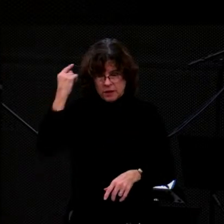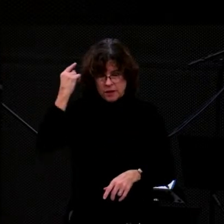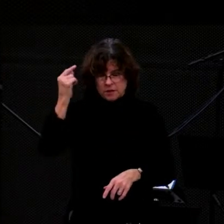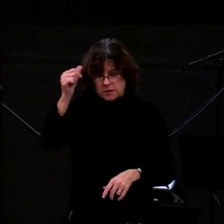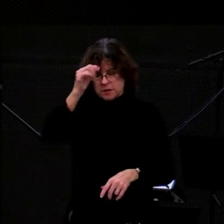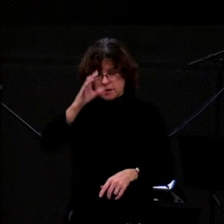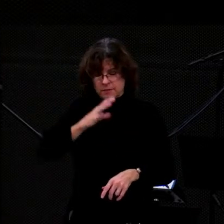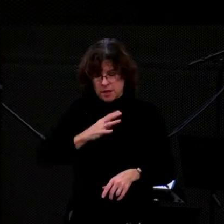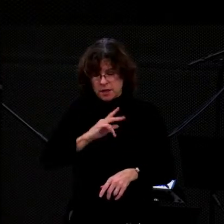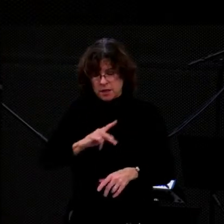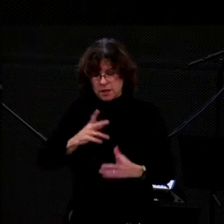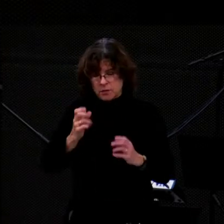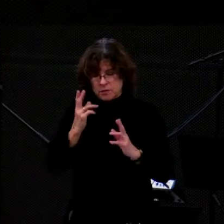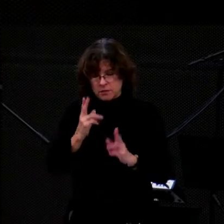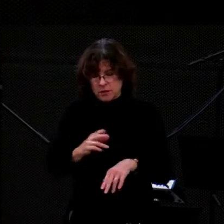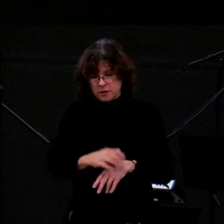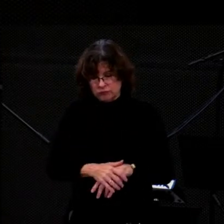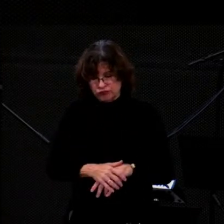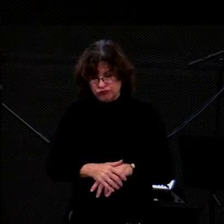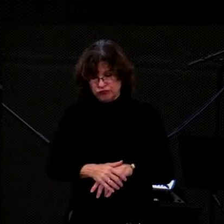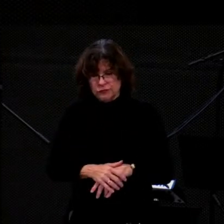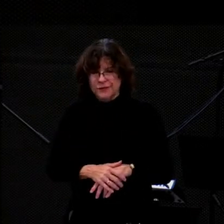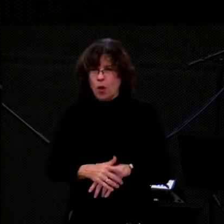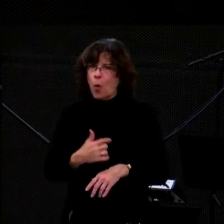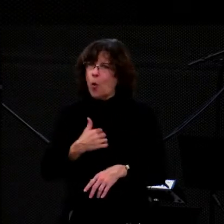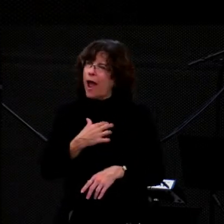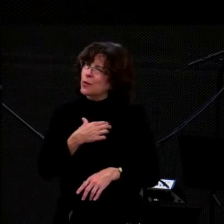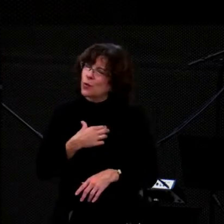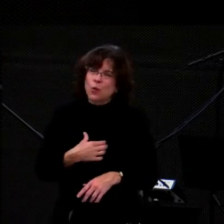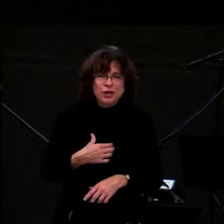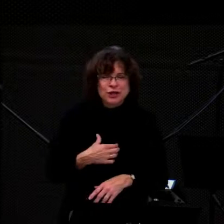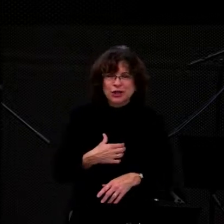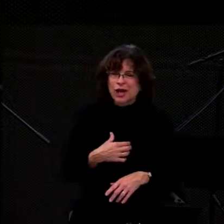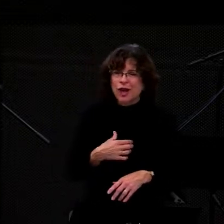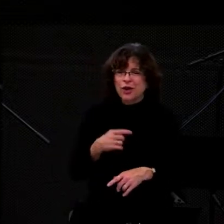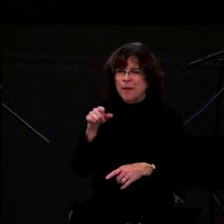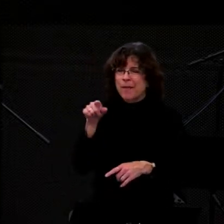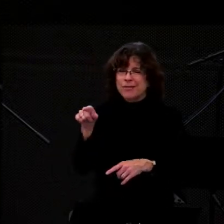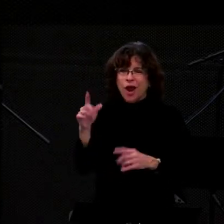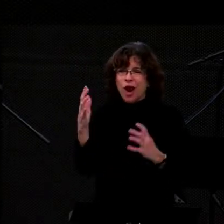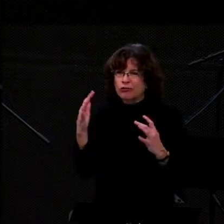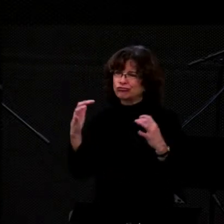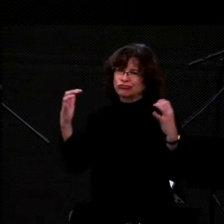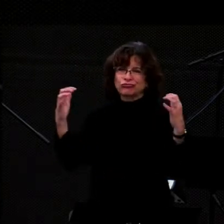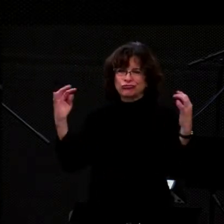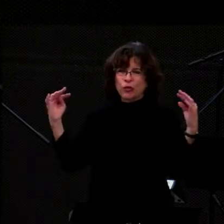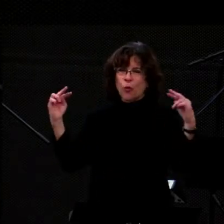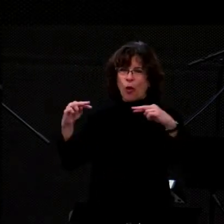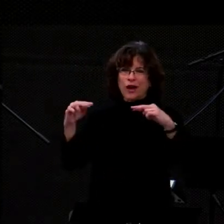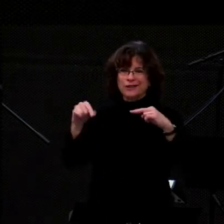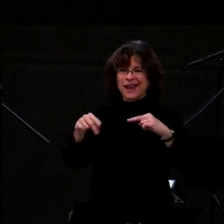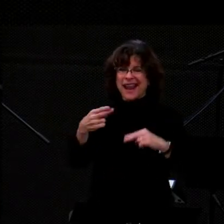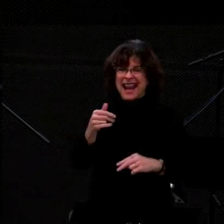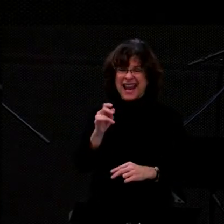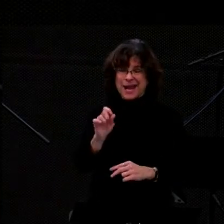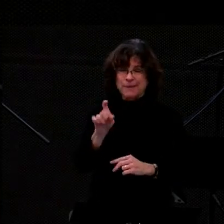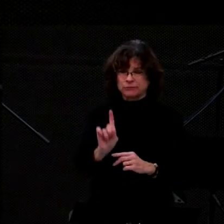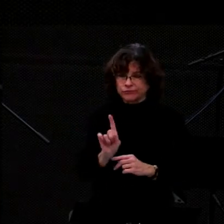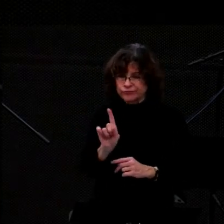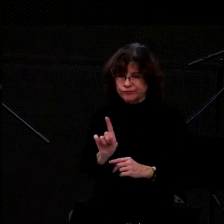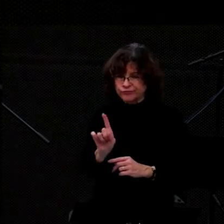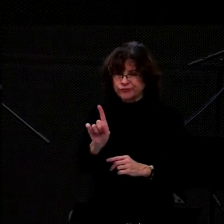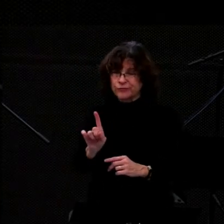I would have loved to see that little victory parade around the streets. watching Haman have to walk the capital